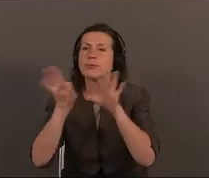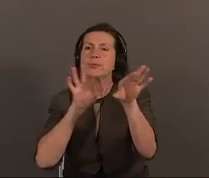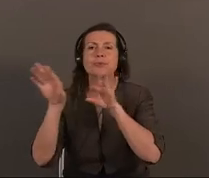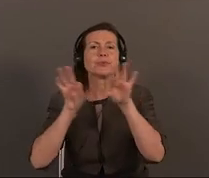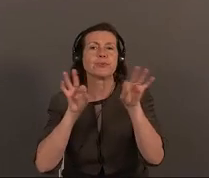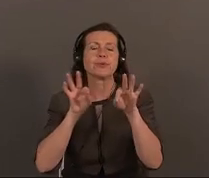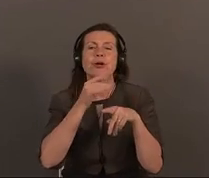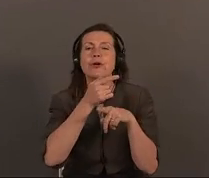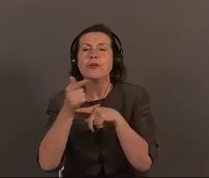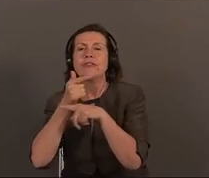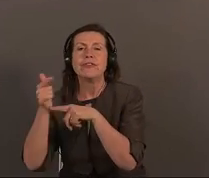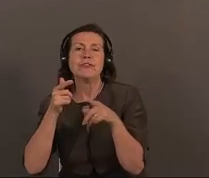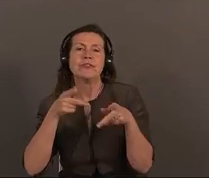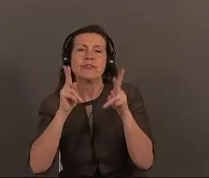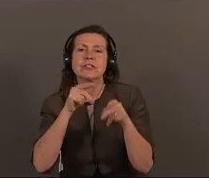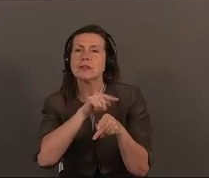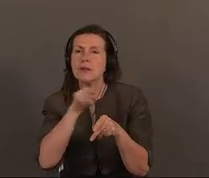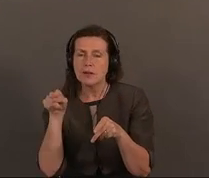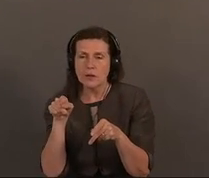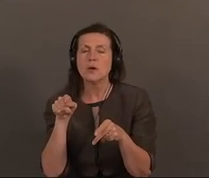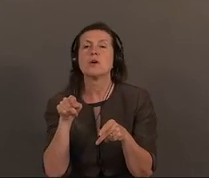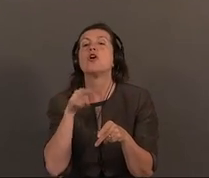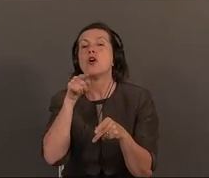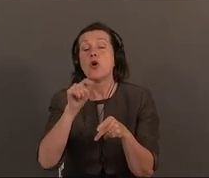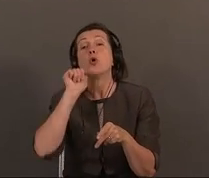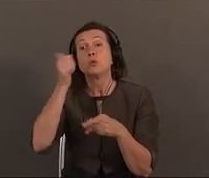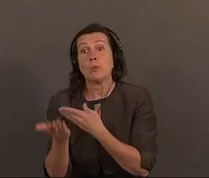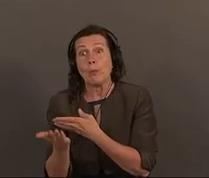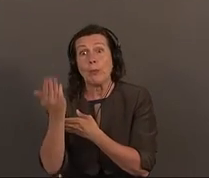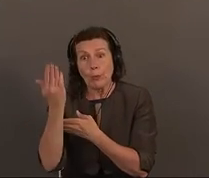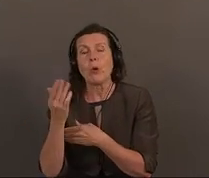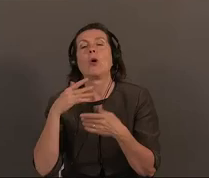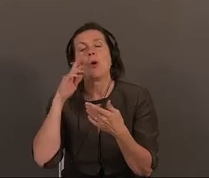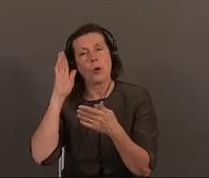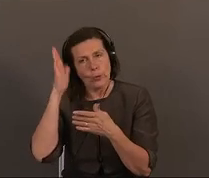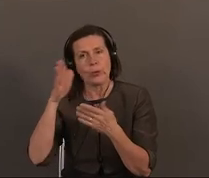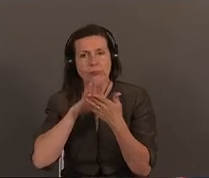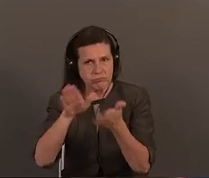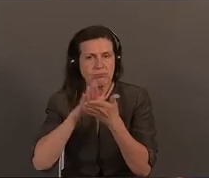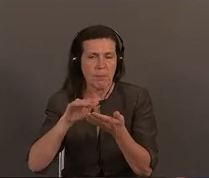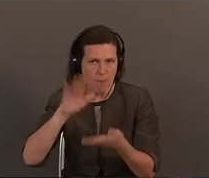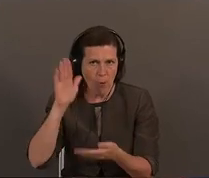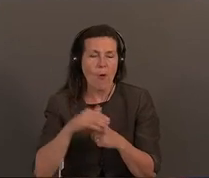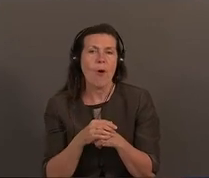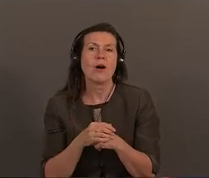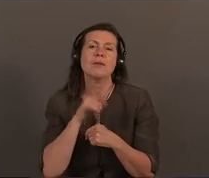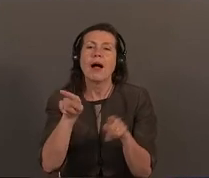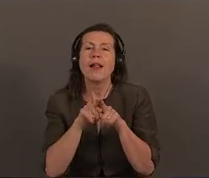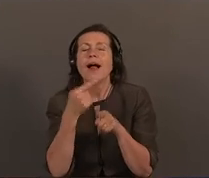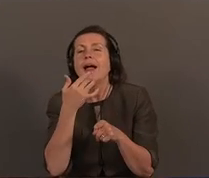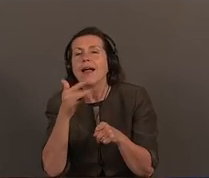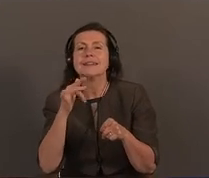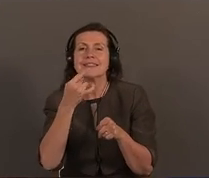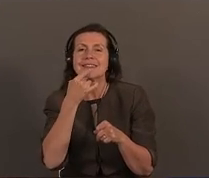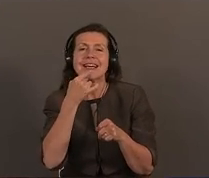We'll talk more about these videos tomorrow morning, and you'll have a taste of those, and